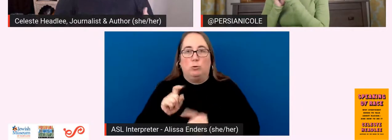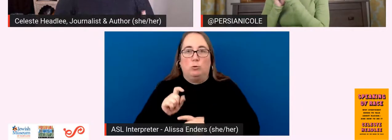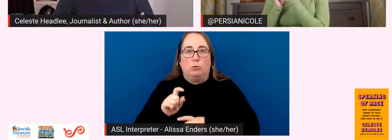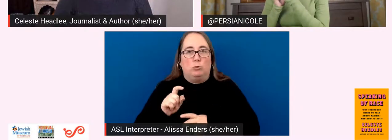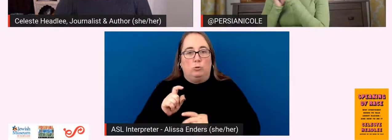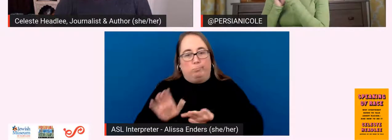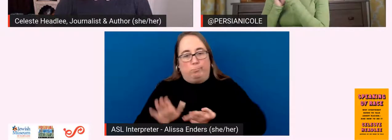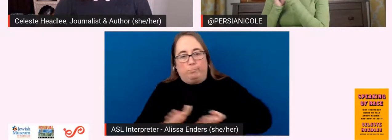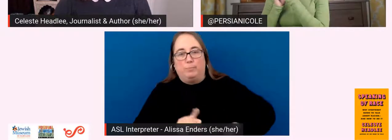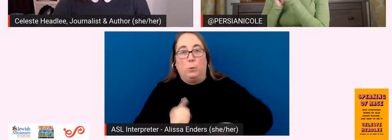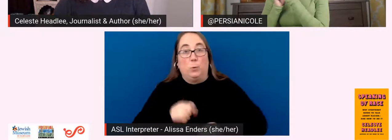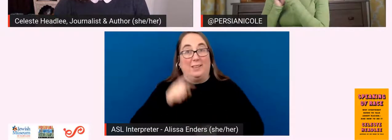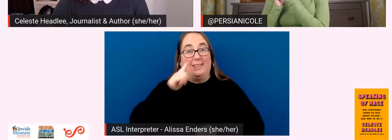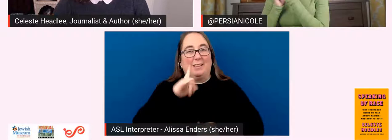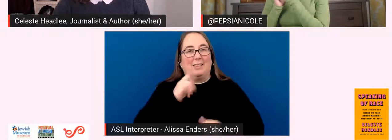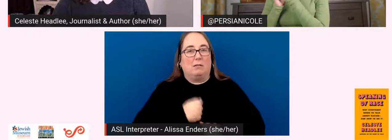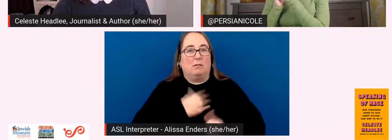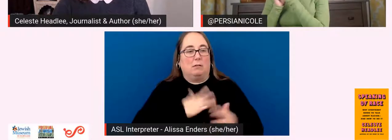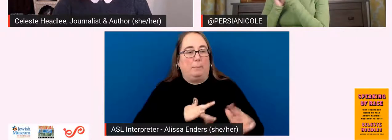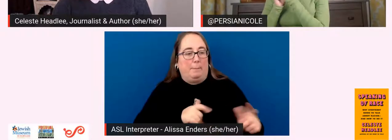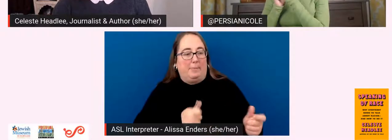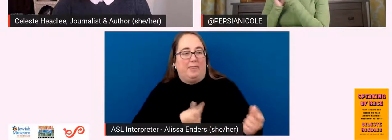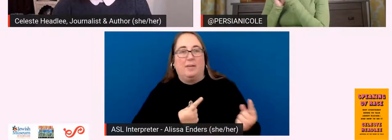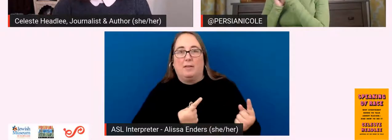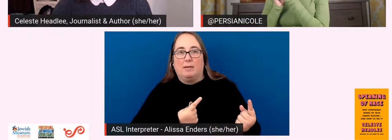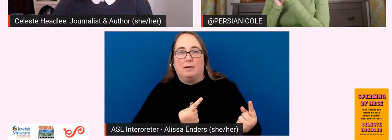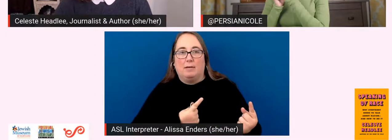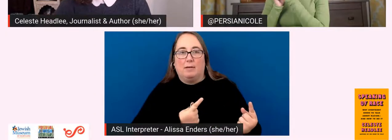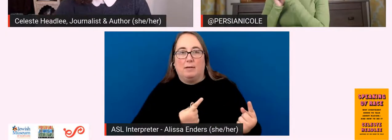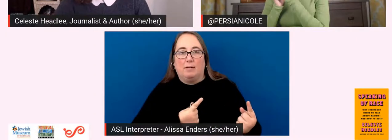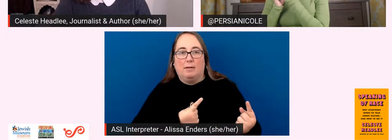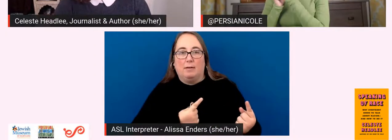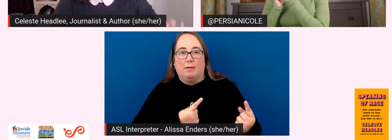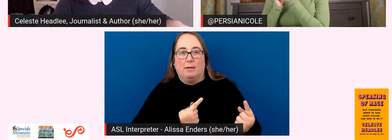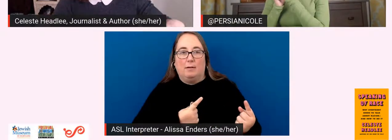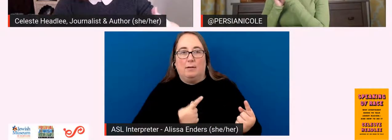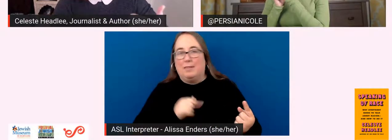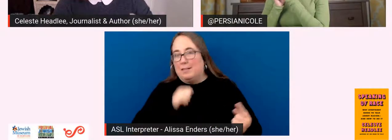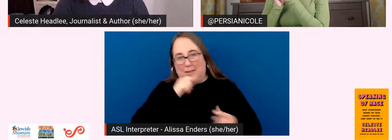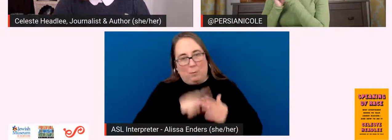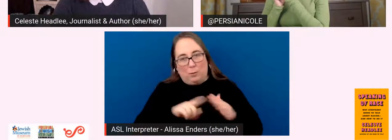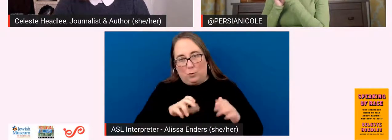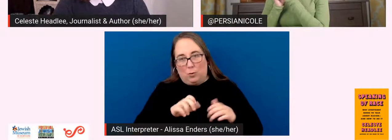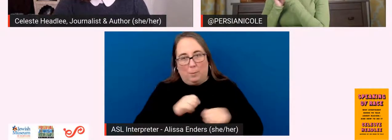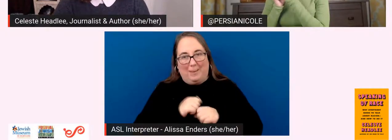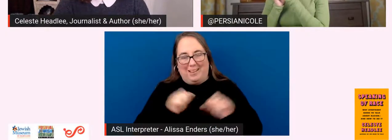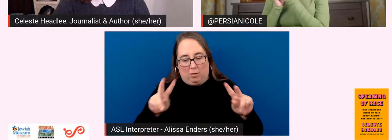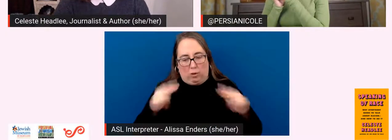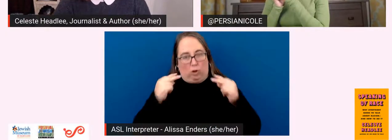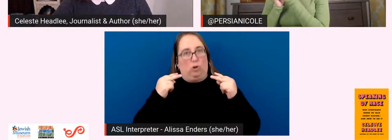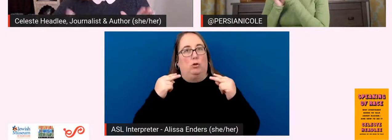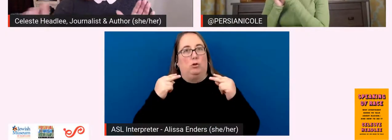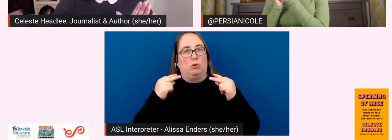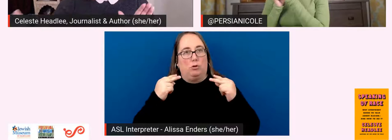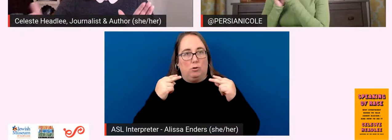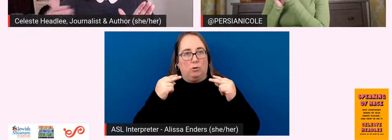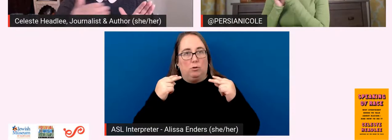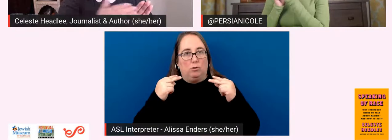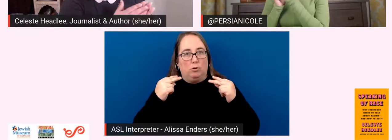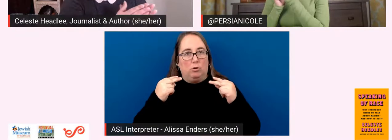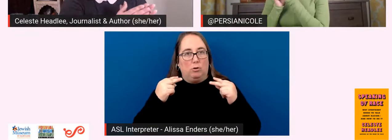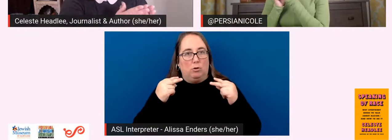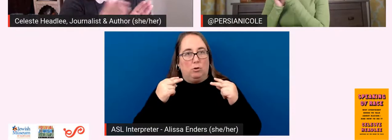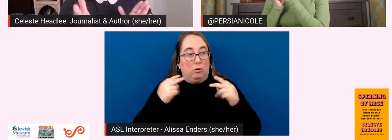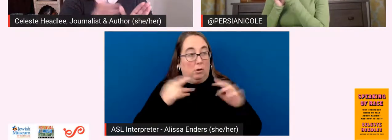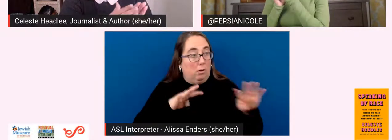we think that we're expressing empathy, but that's not what we're doing. We're turning the camera on ourselves and we're pulling